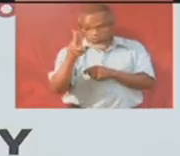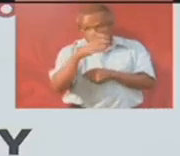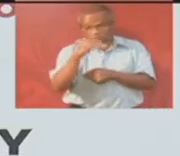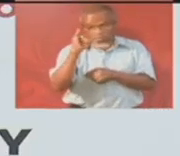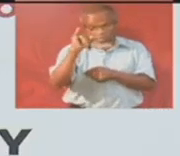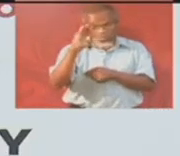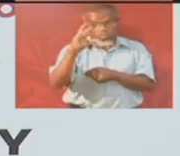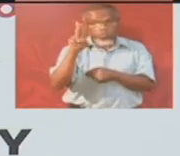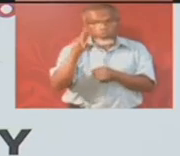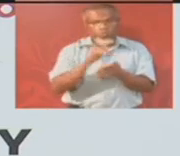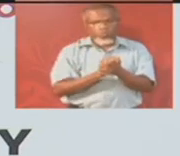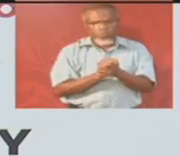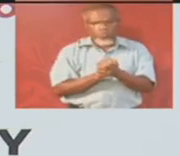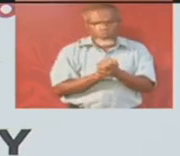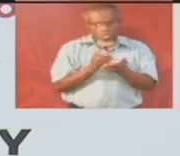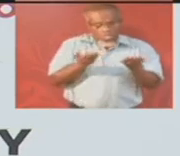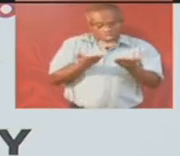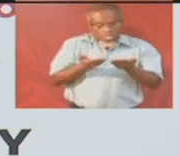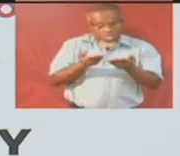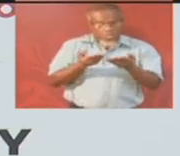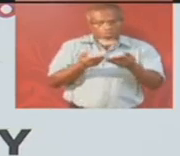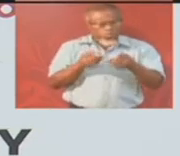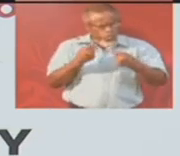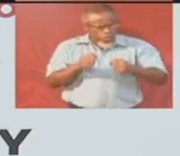is manage the overall capacity.